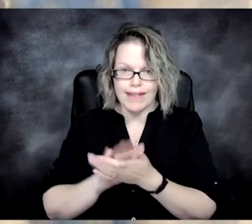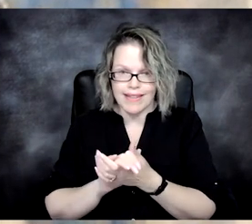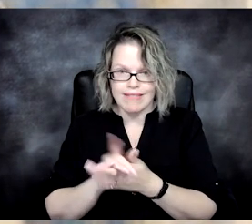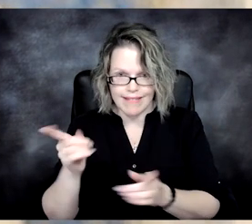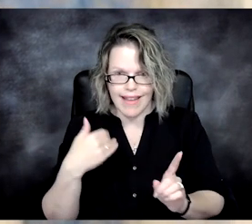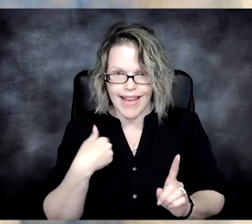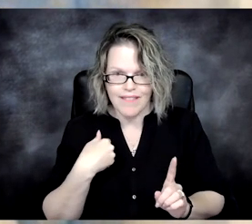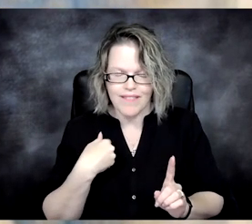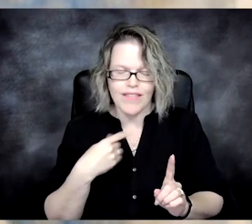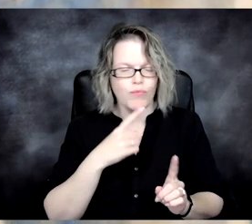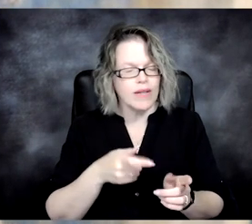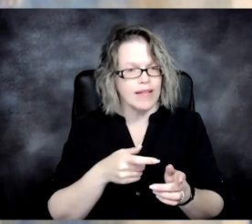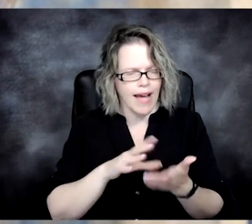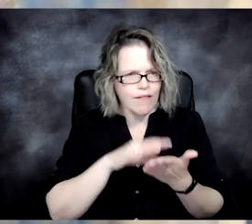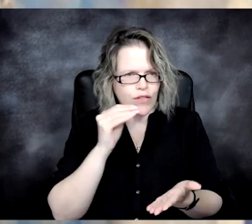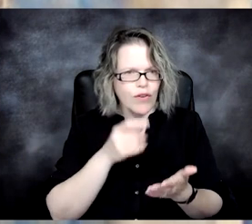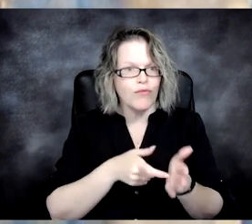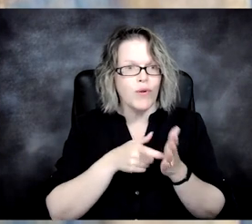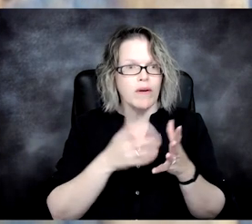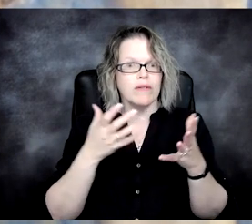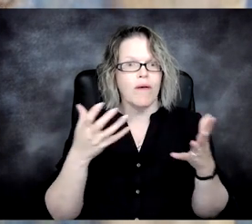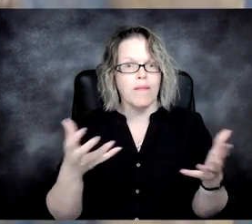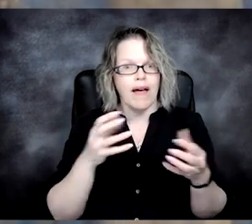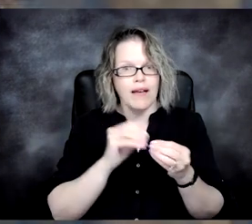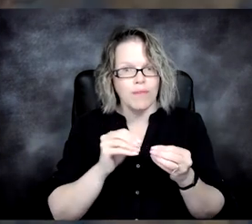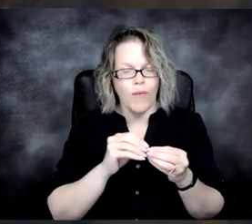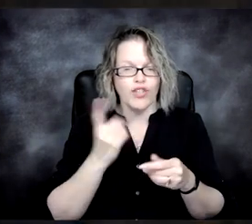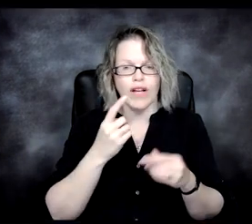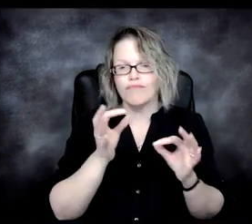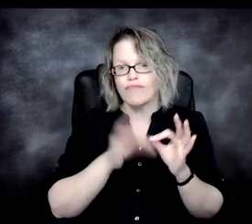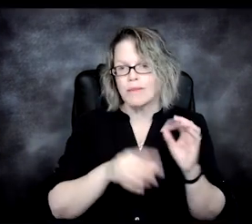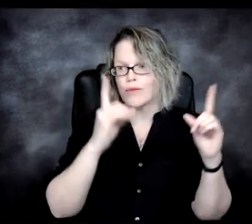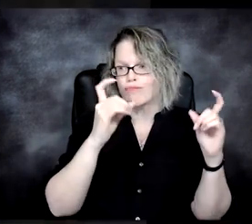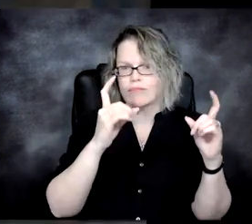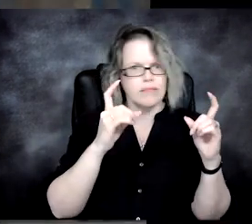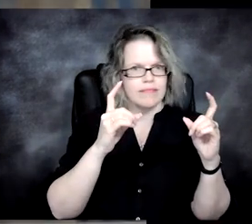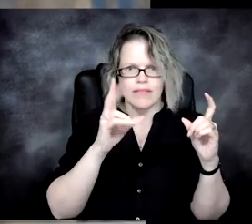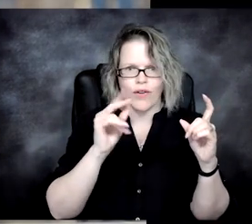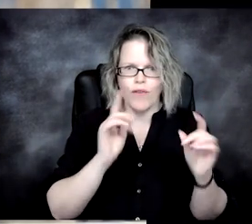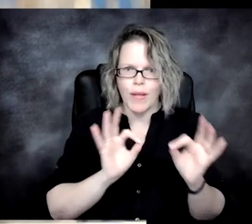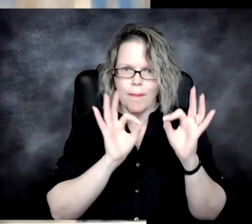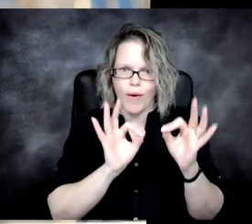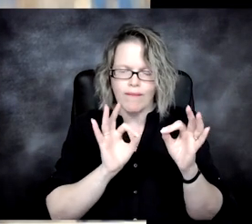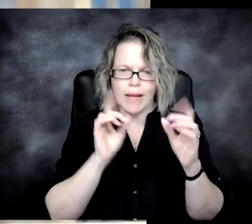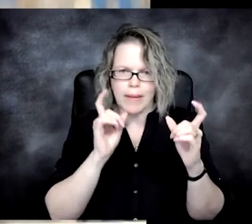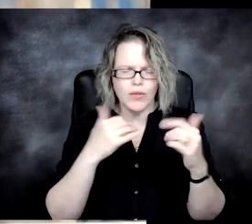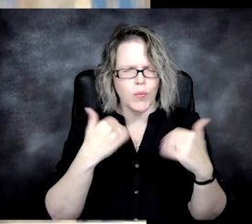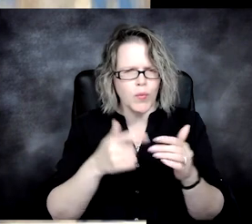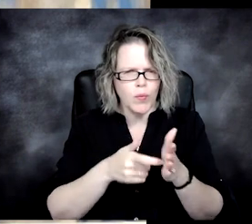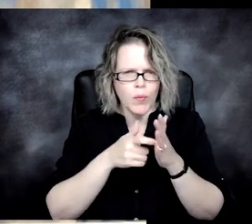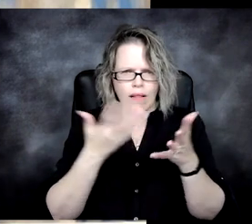that it takes a lot more than you think it does to take a picture and to take the perfect picture. And I was able